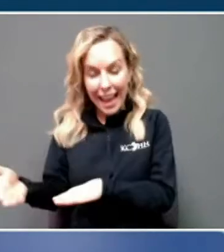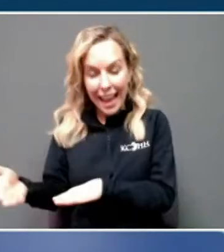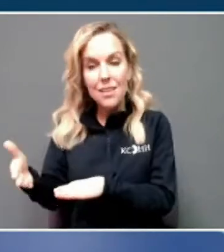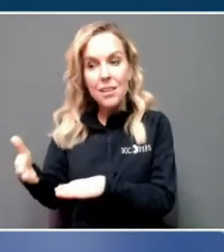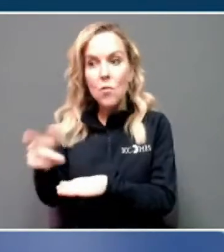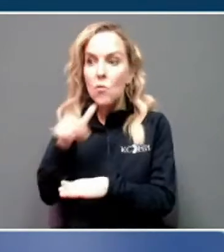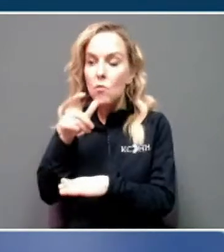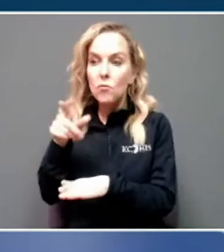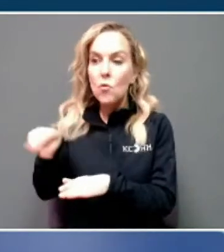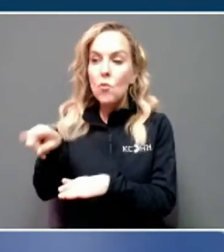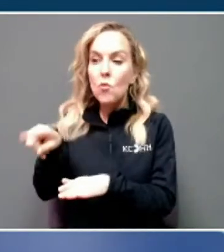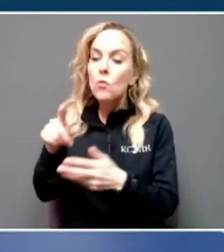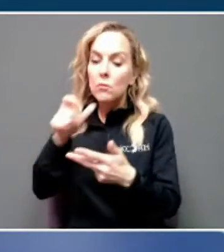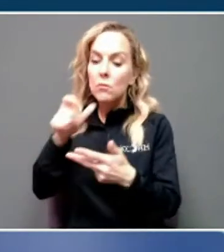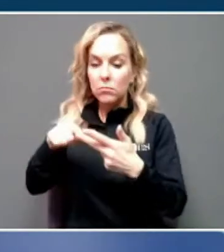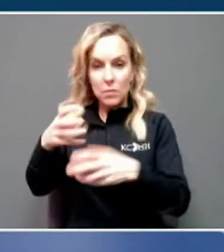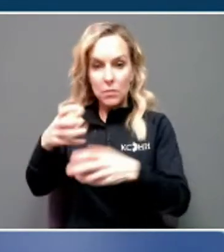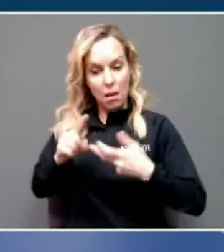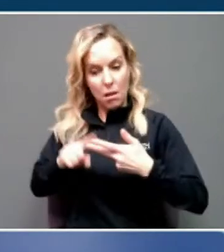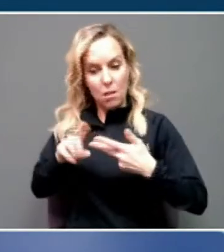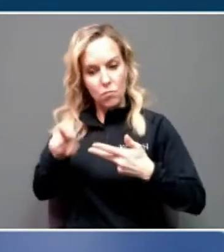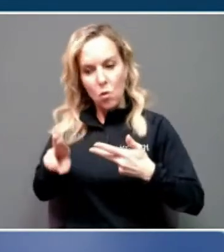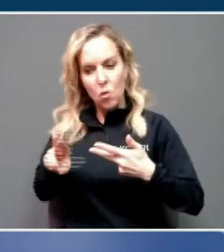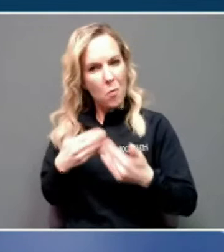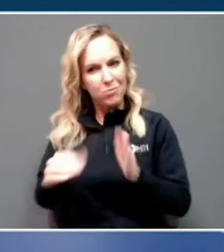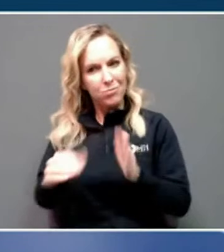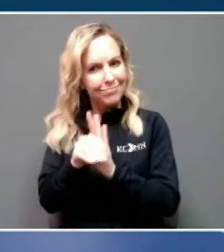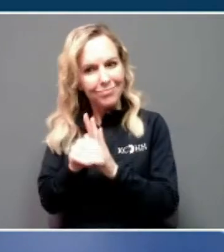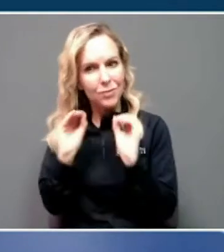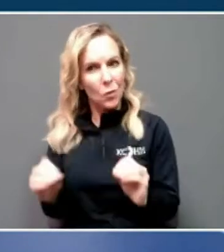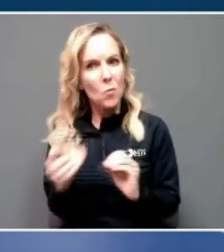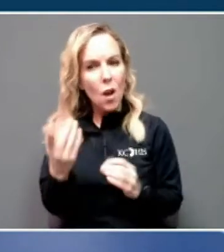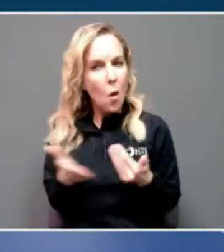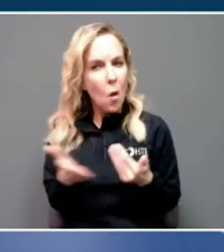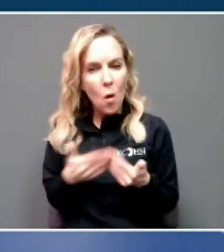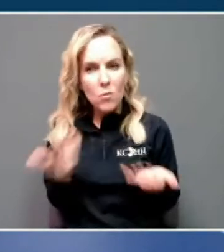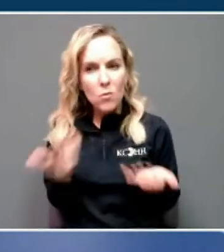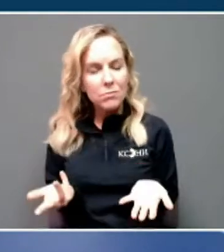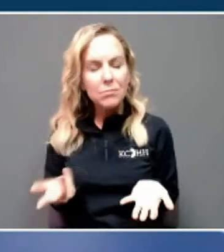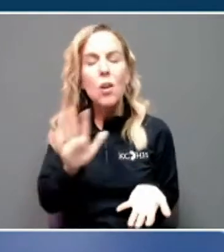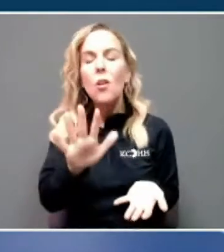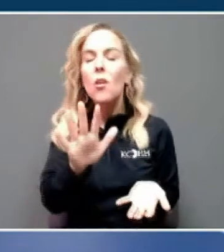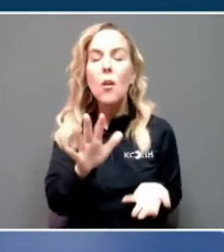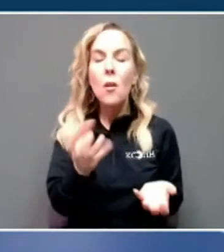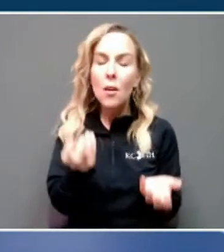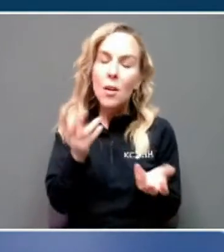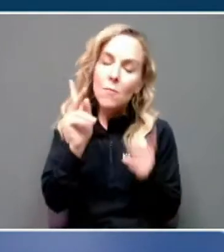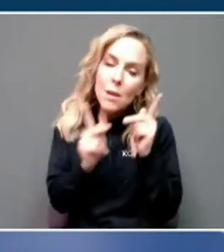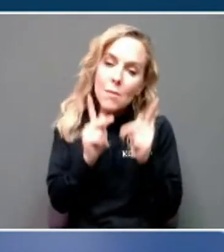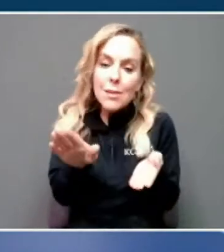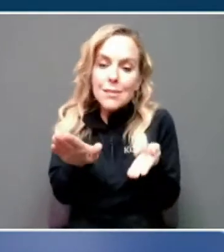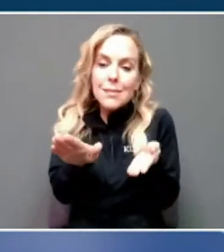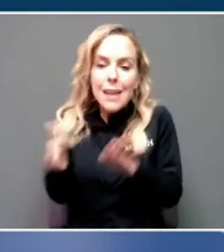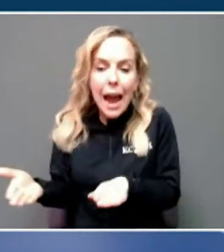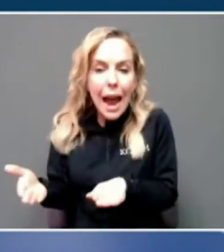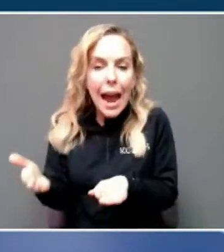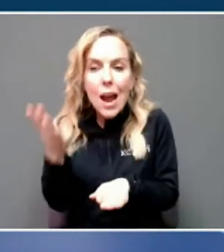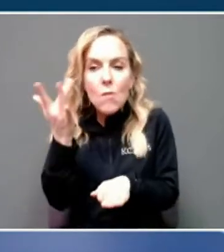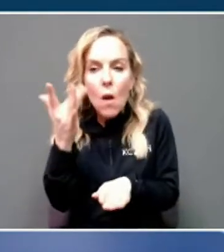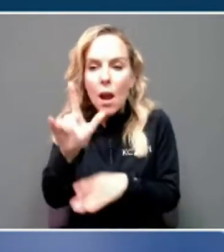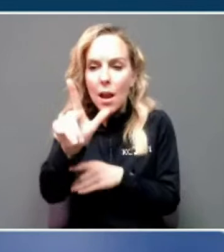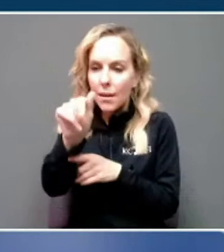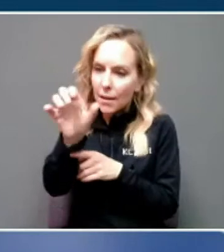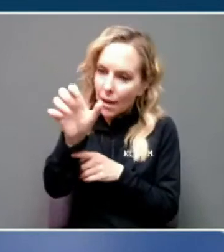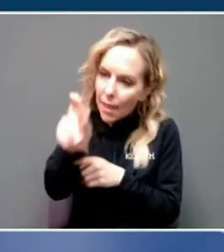almost zero. Look, people are dying because of the lack of a